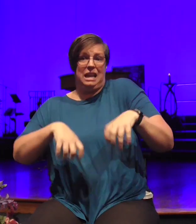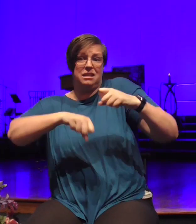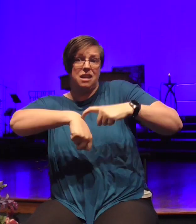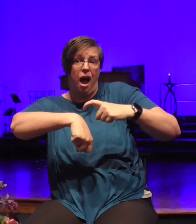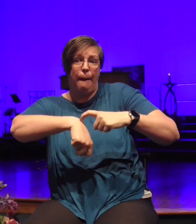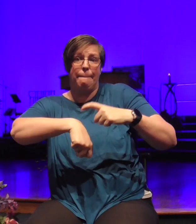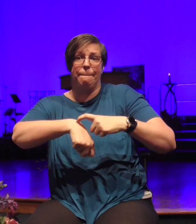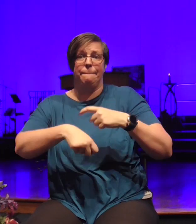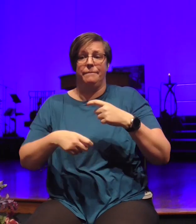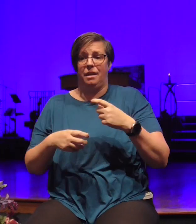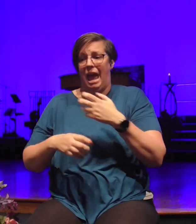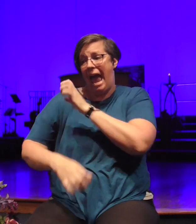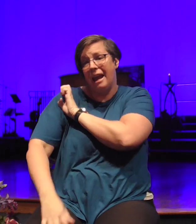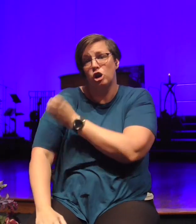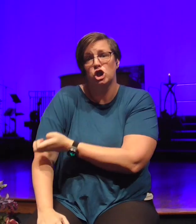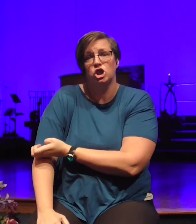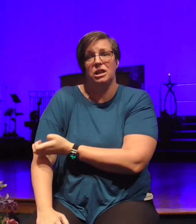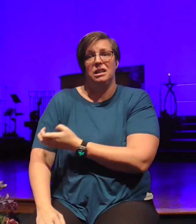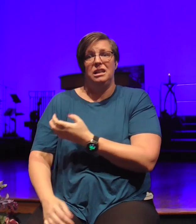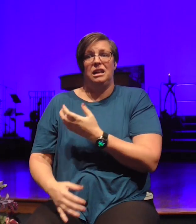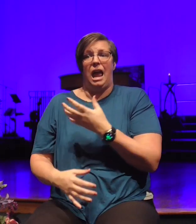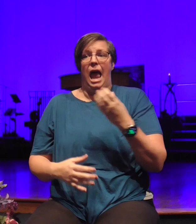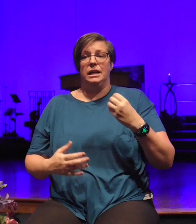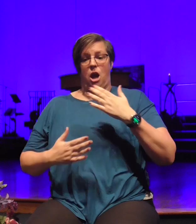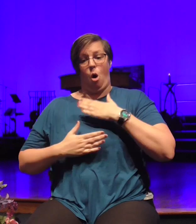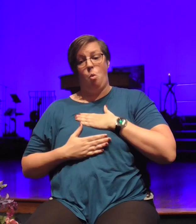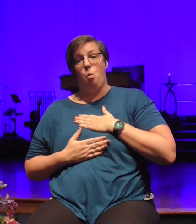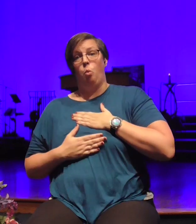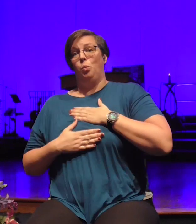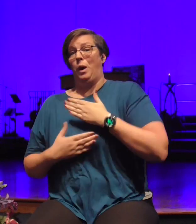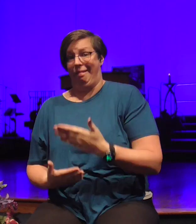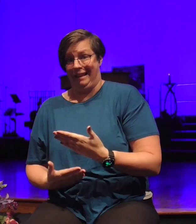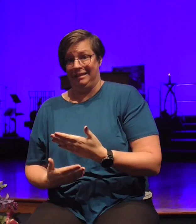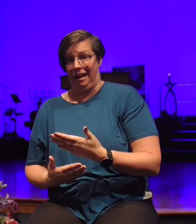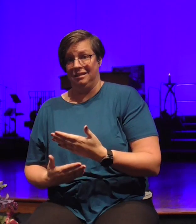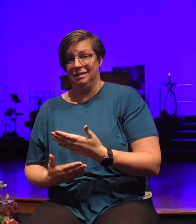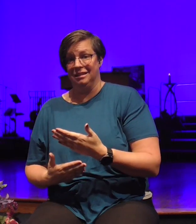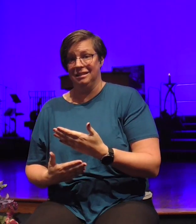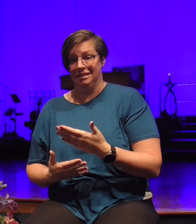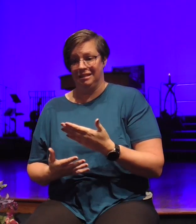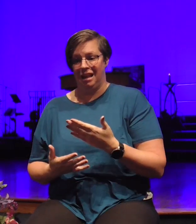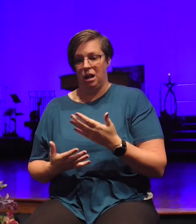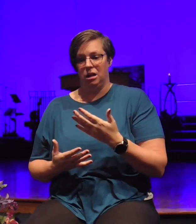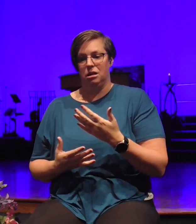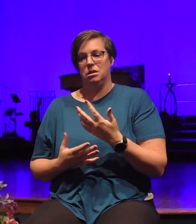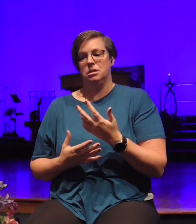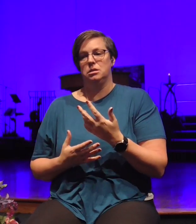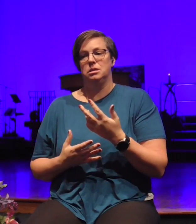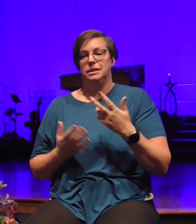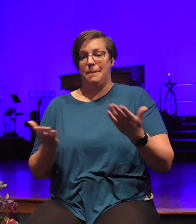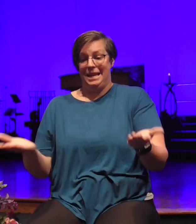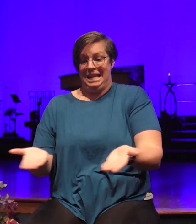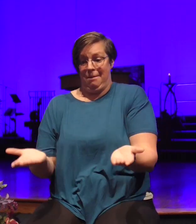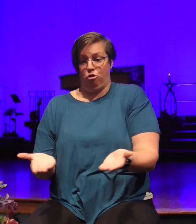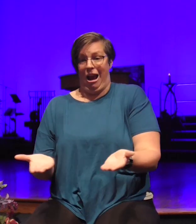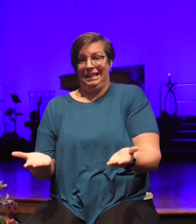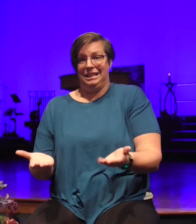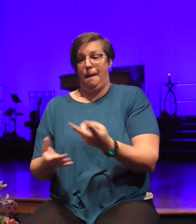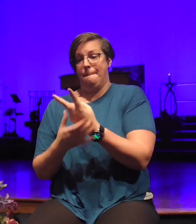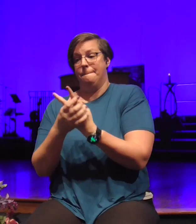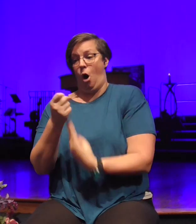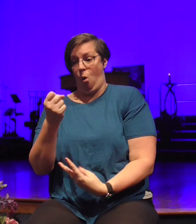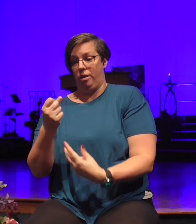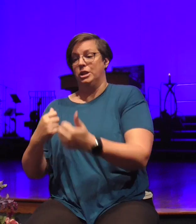and it takes energy, and it takes a willingness, I believe, to be present both to the human drama